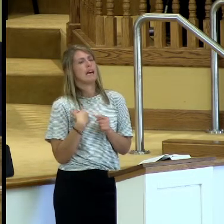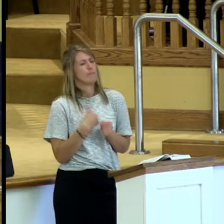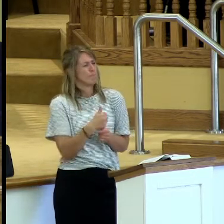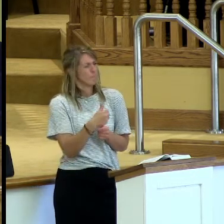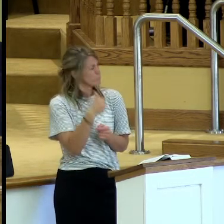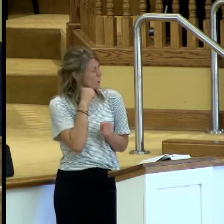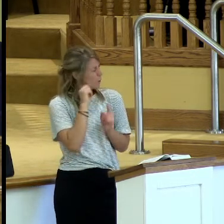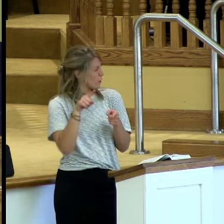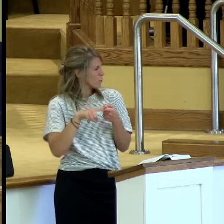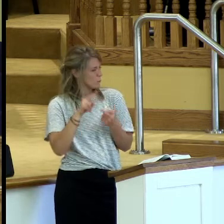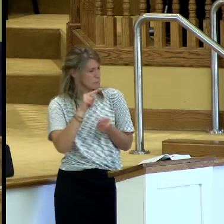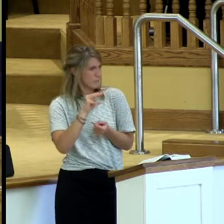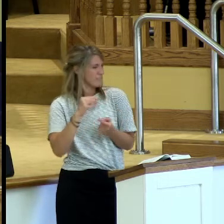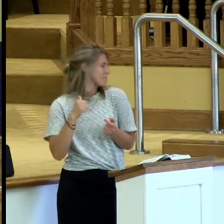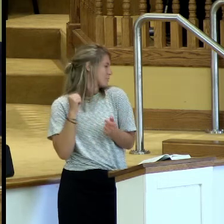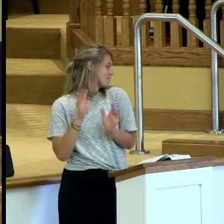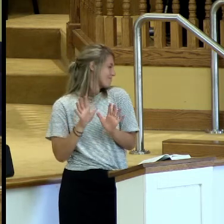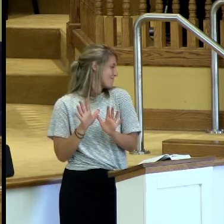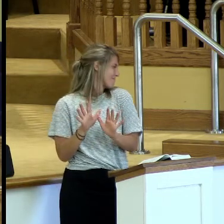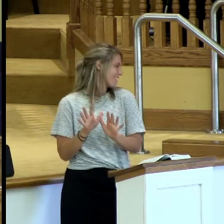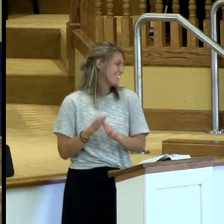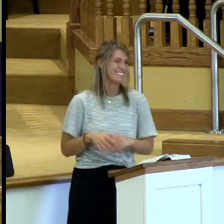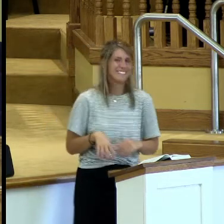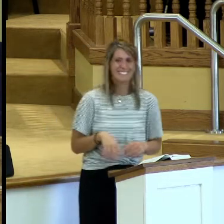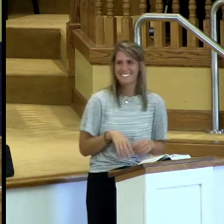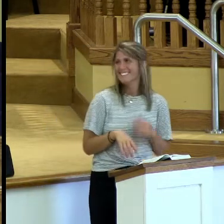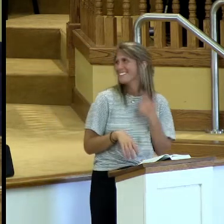I will not go back to New Mexico.